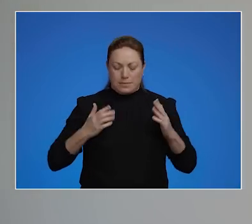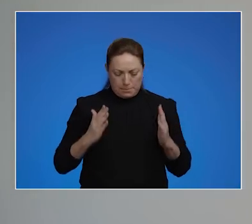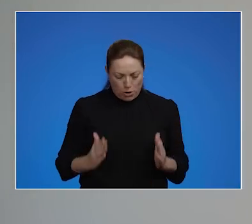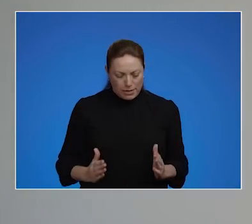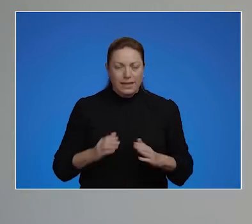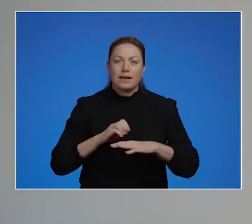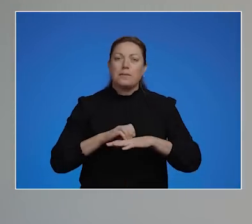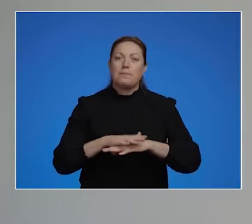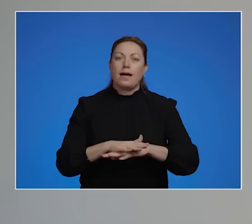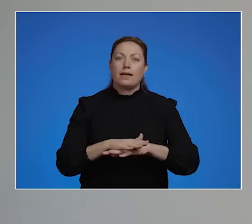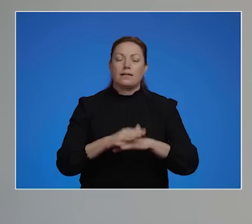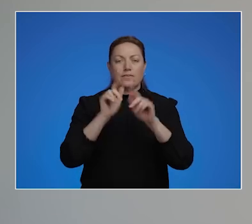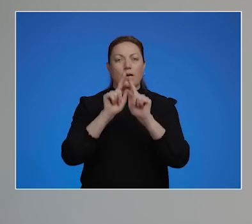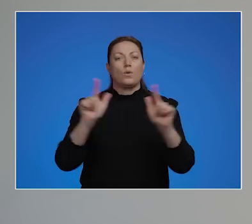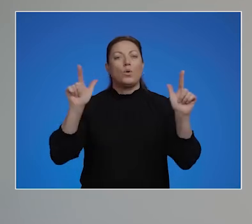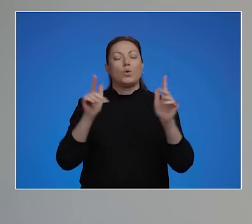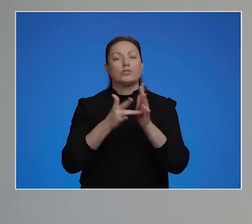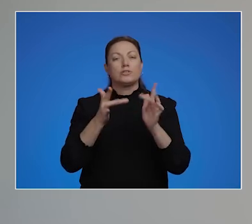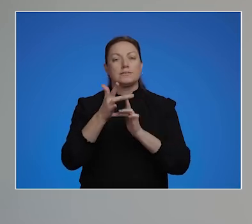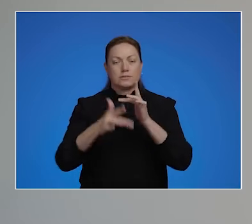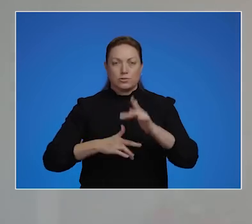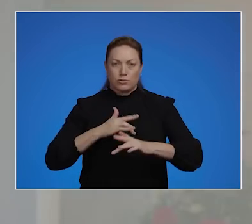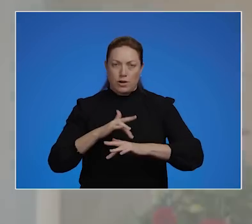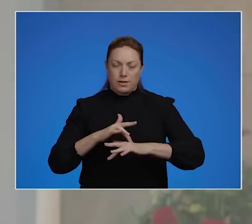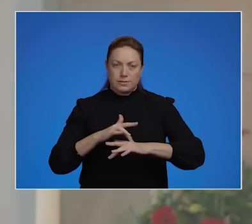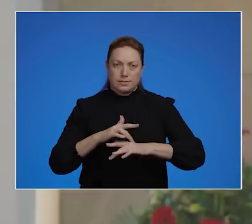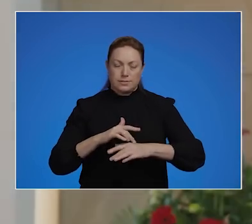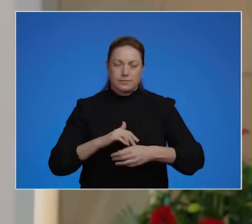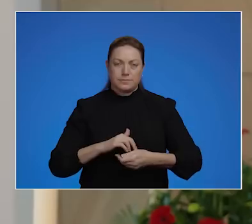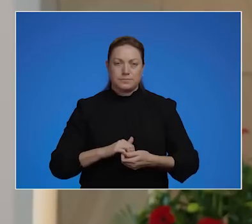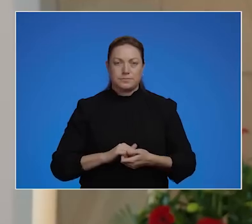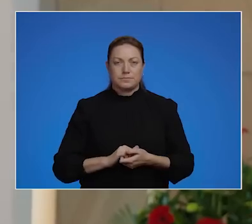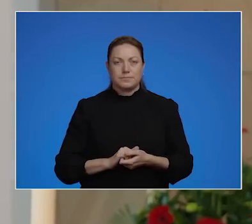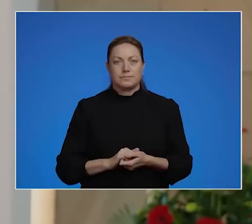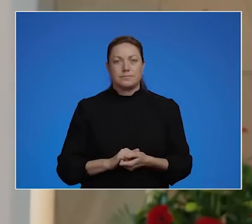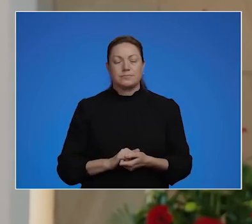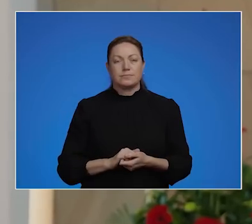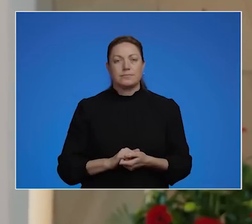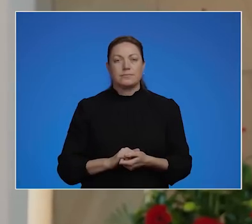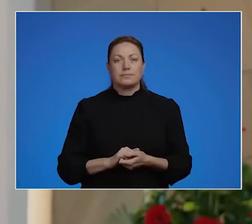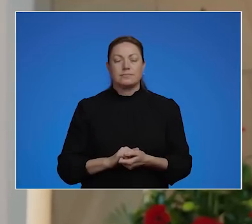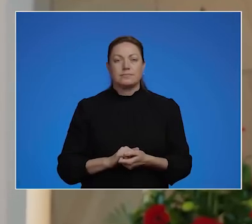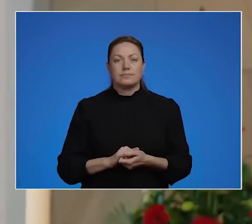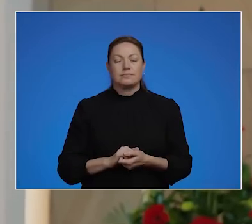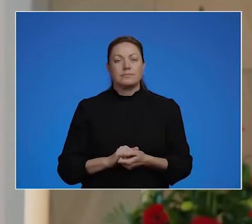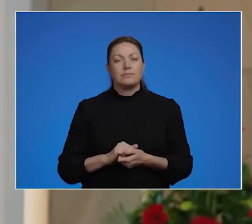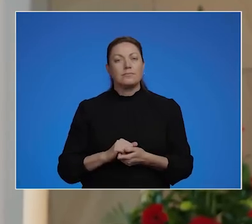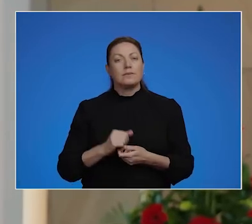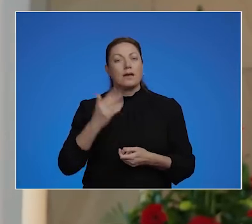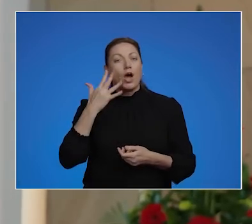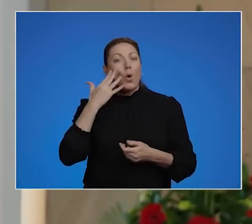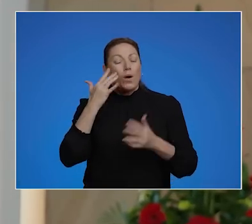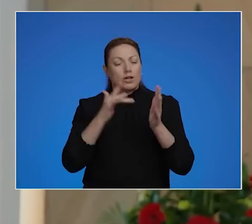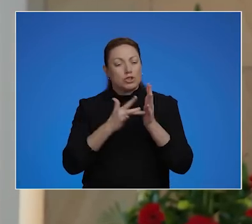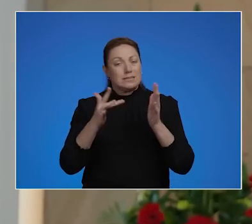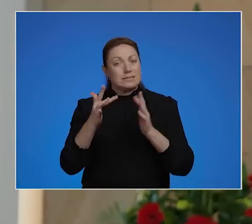for us the body and blood of our Lord Jesus Christ. At the time